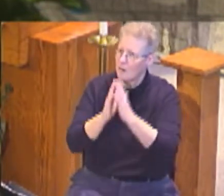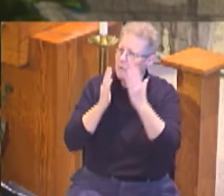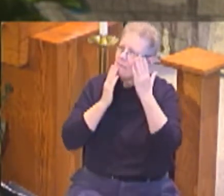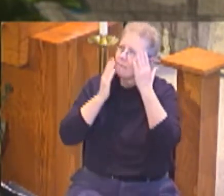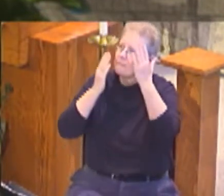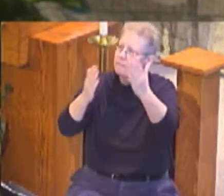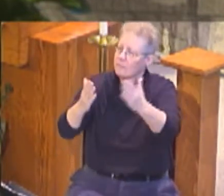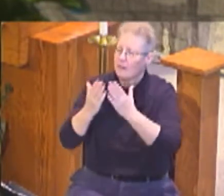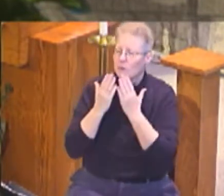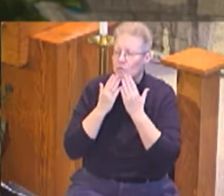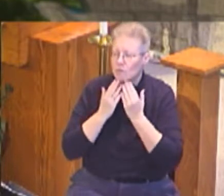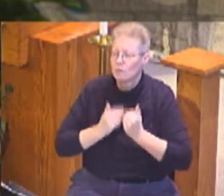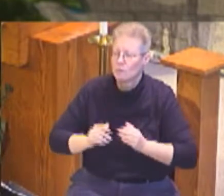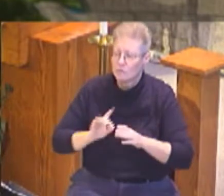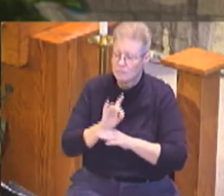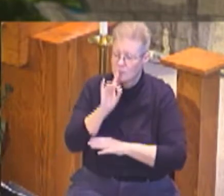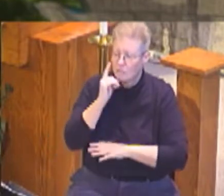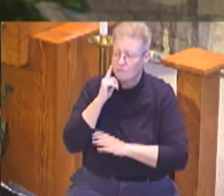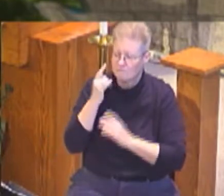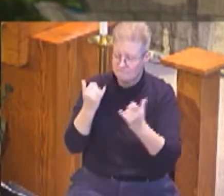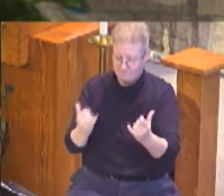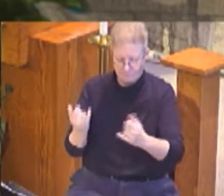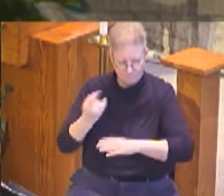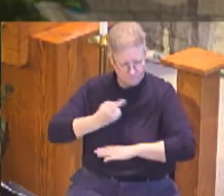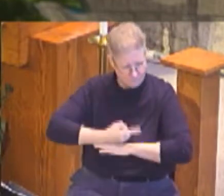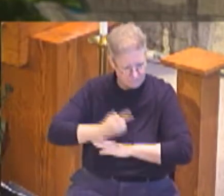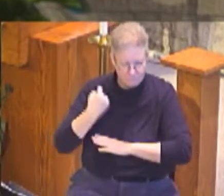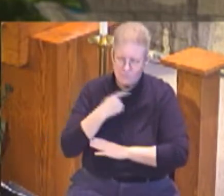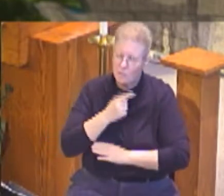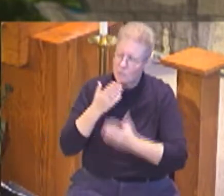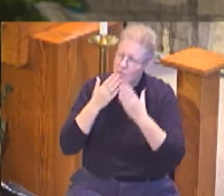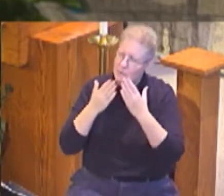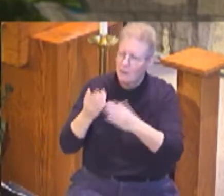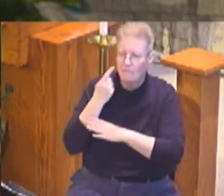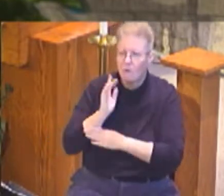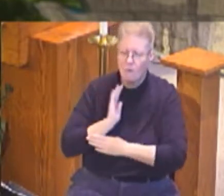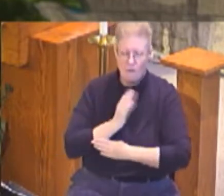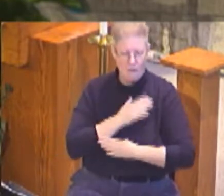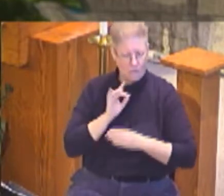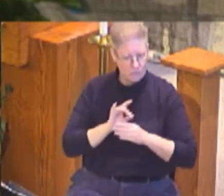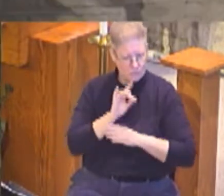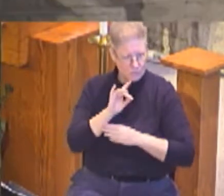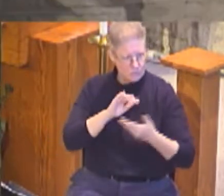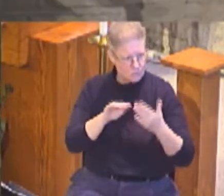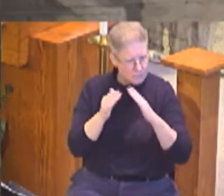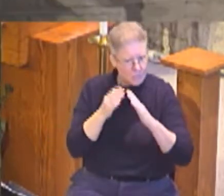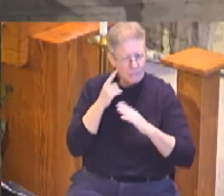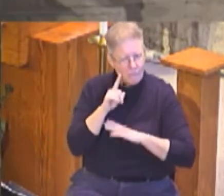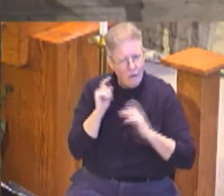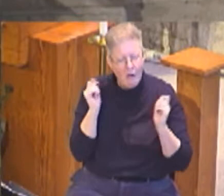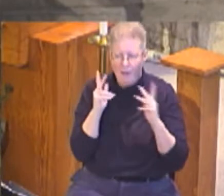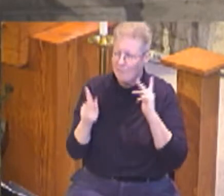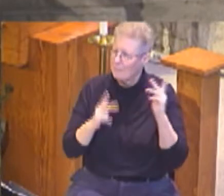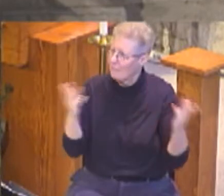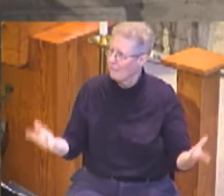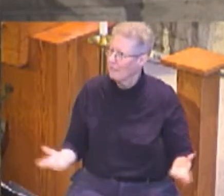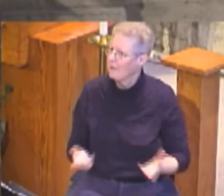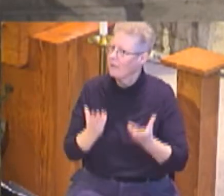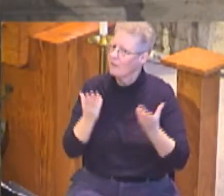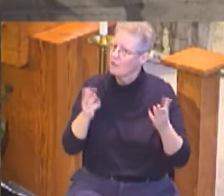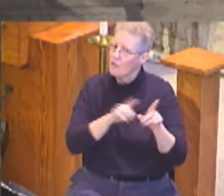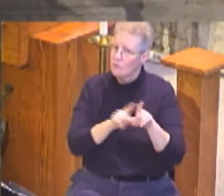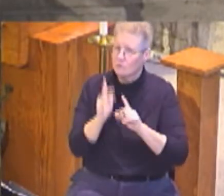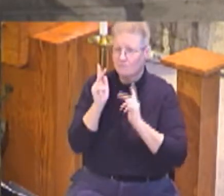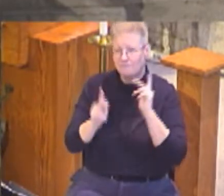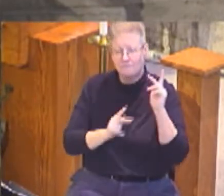spirit, for this day. We thank you for our spiritual community, for all of those present, and for those